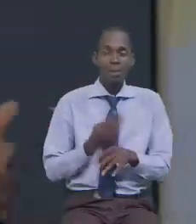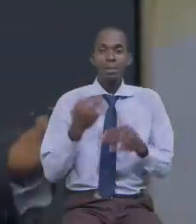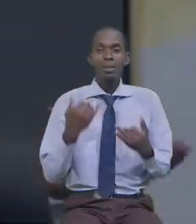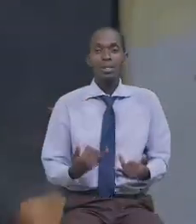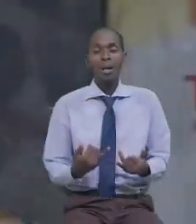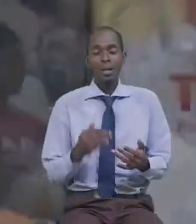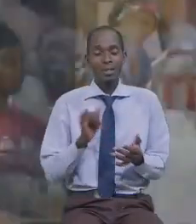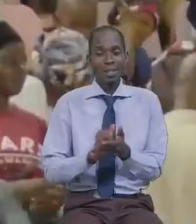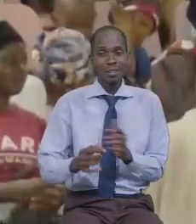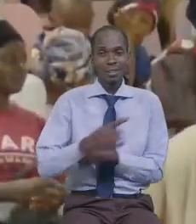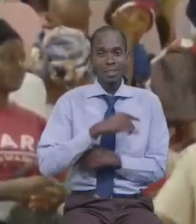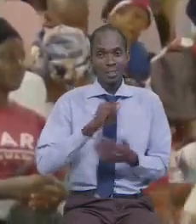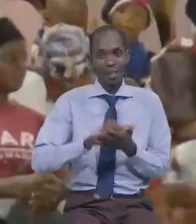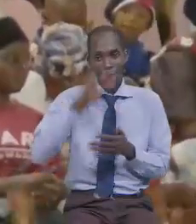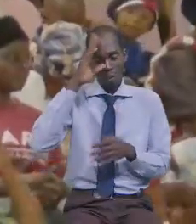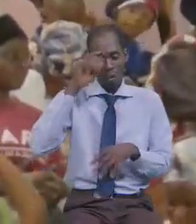was correct.